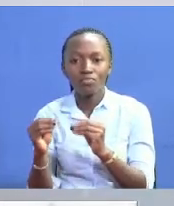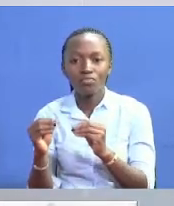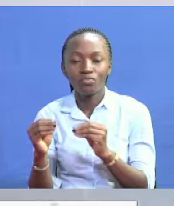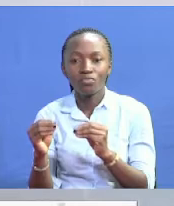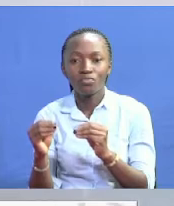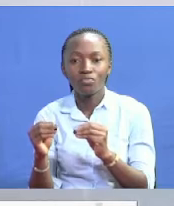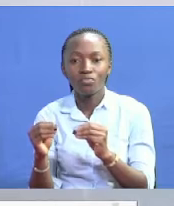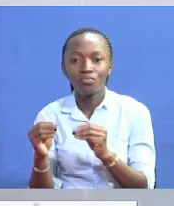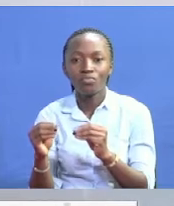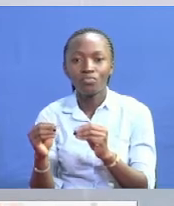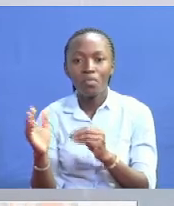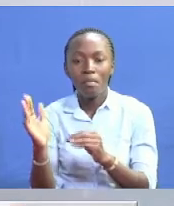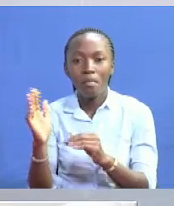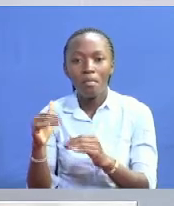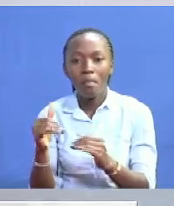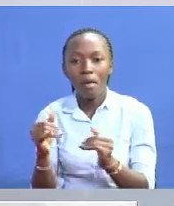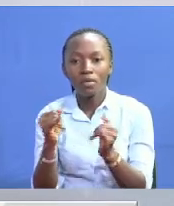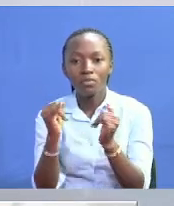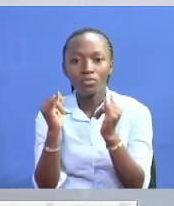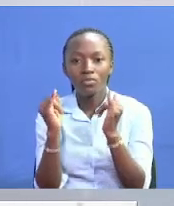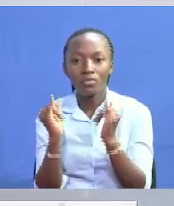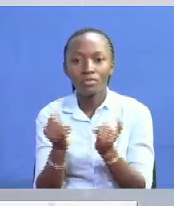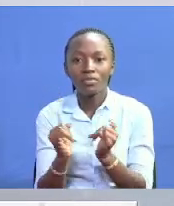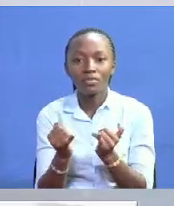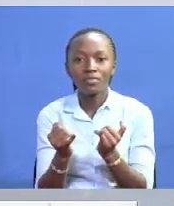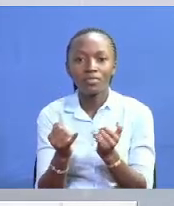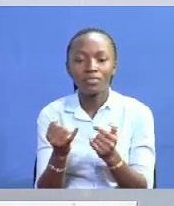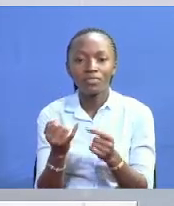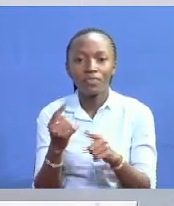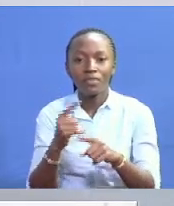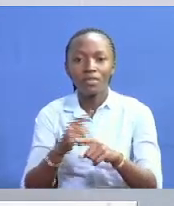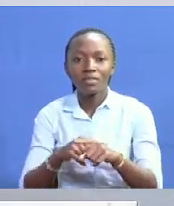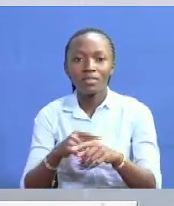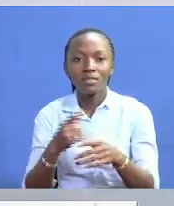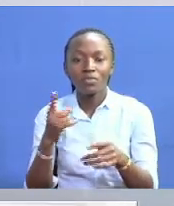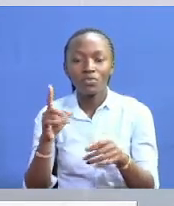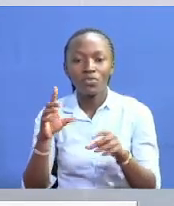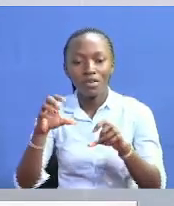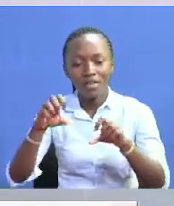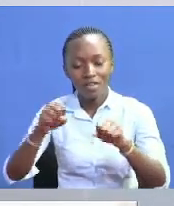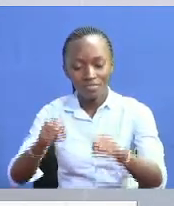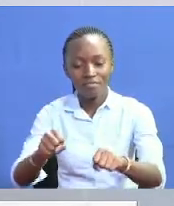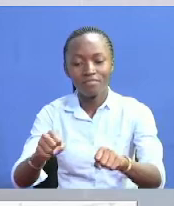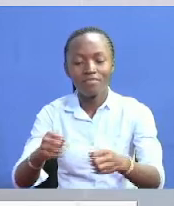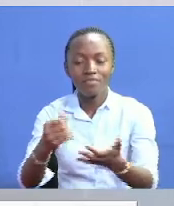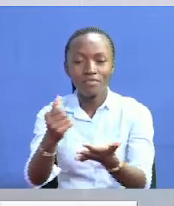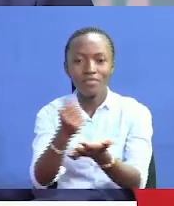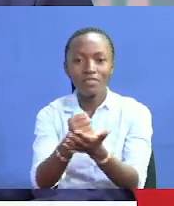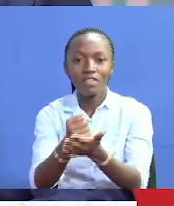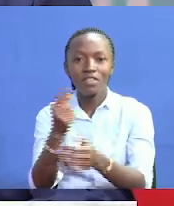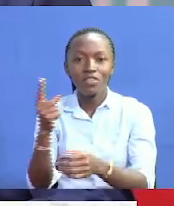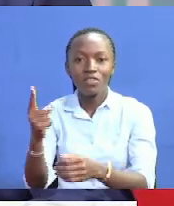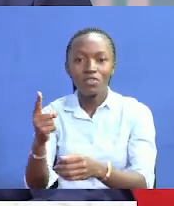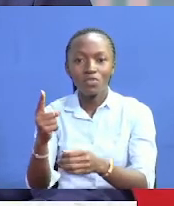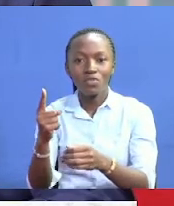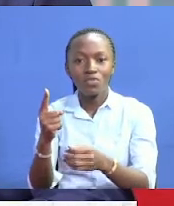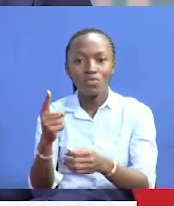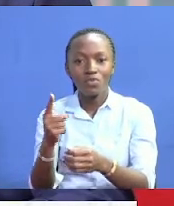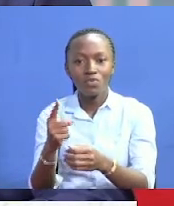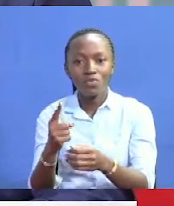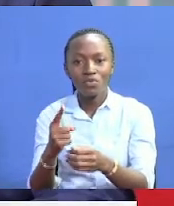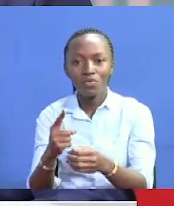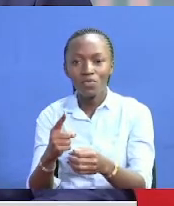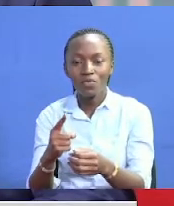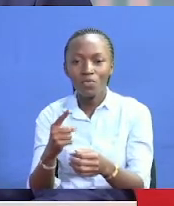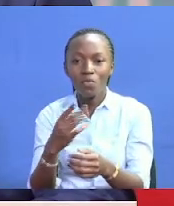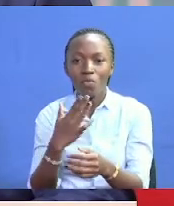of news. And of course, when you clinch these offices, hopefully I'll bring you back so that we hold you